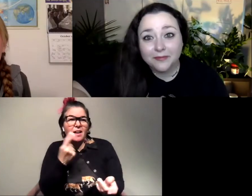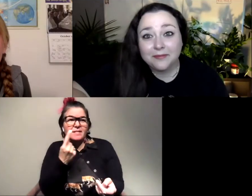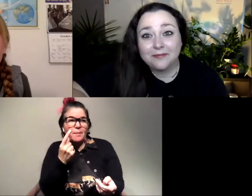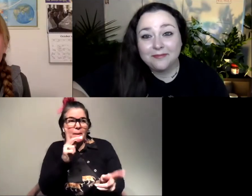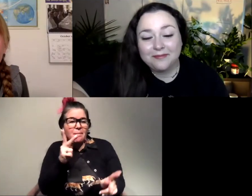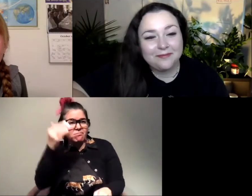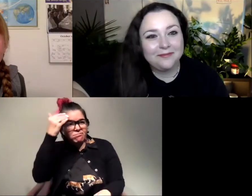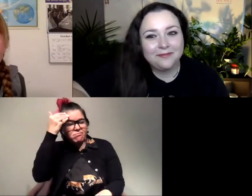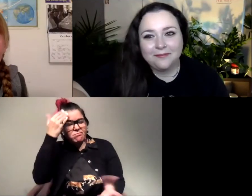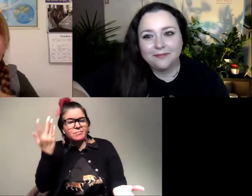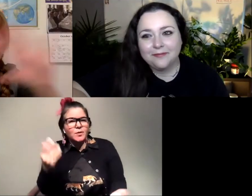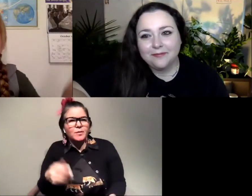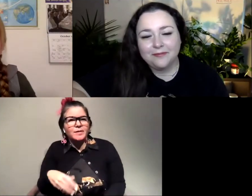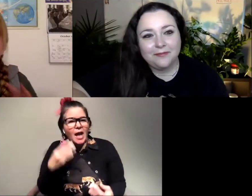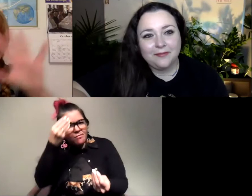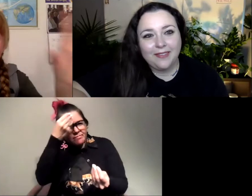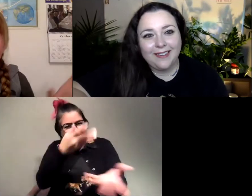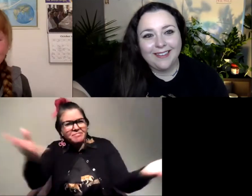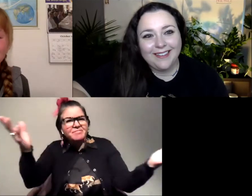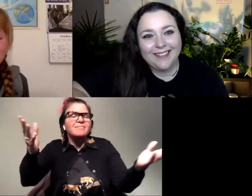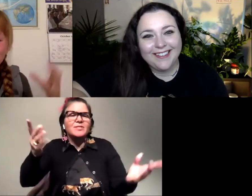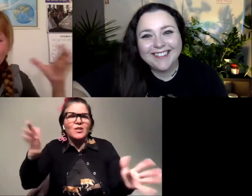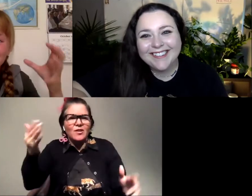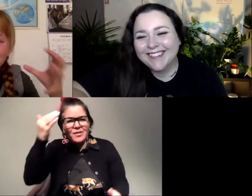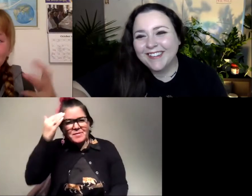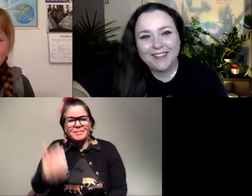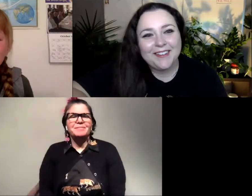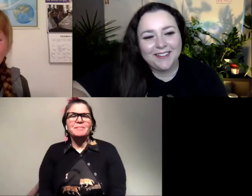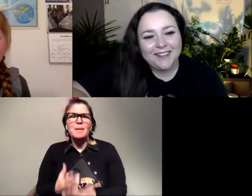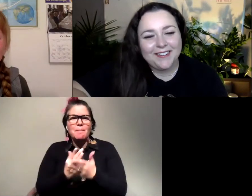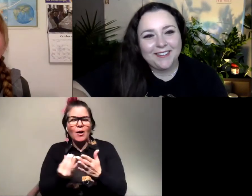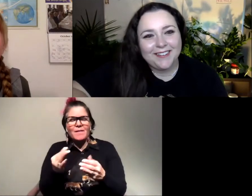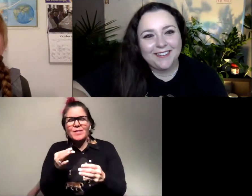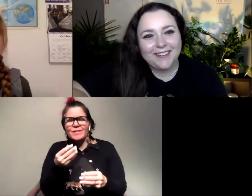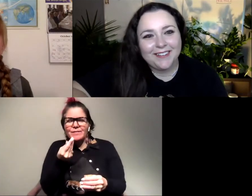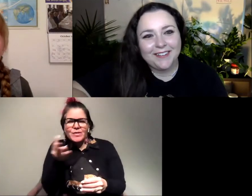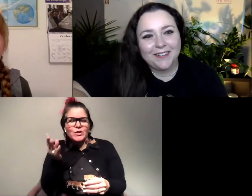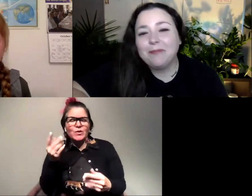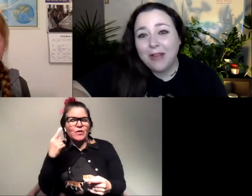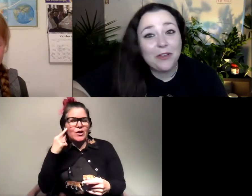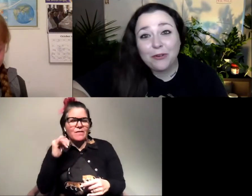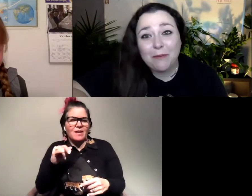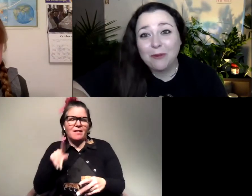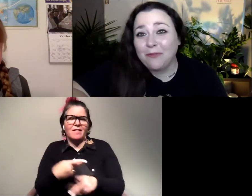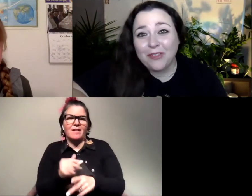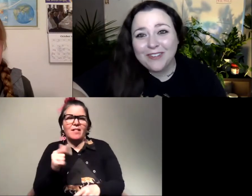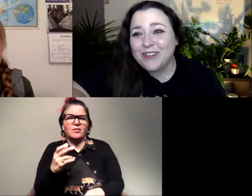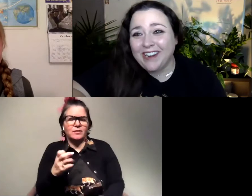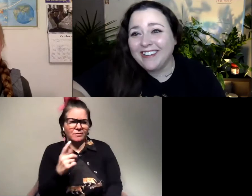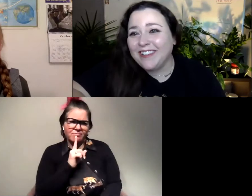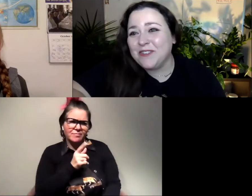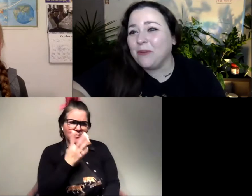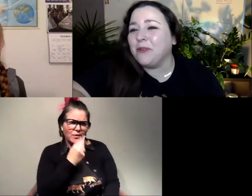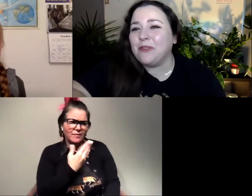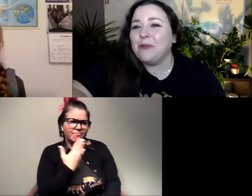about. So now all of you are part of the select few that have heard of the pediastrum. They're really beautiful. Thanks for